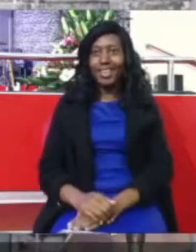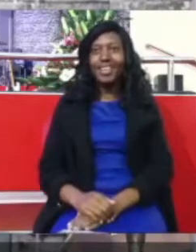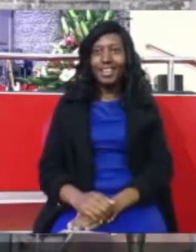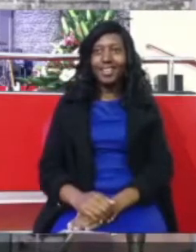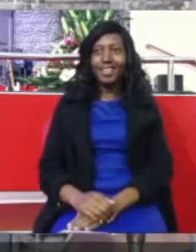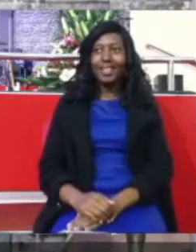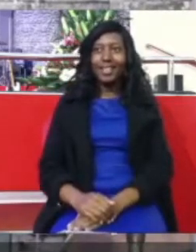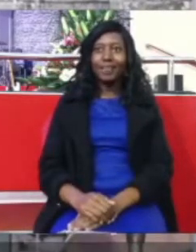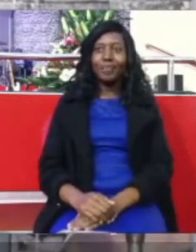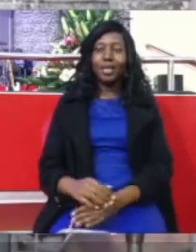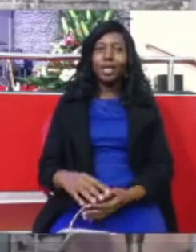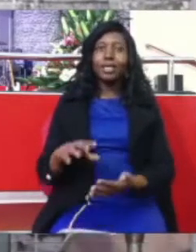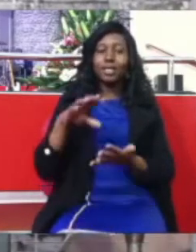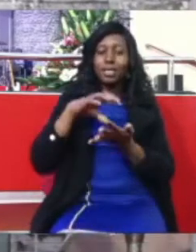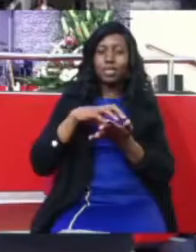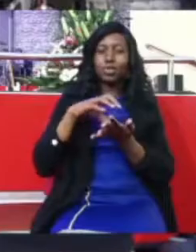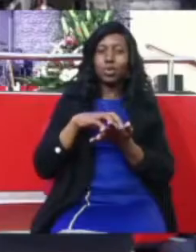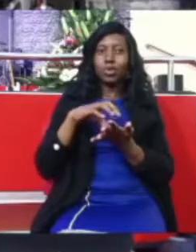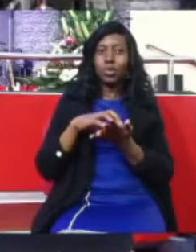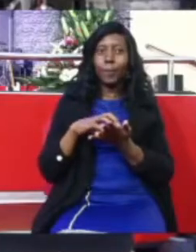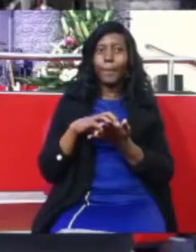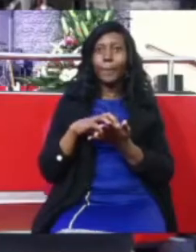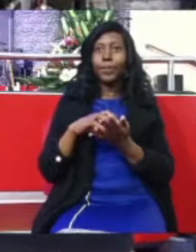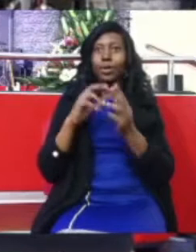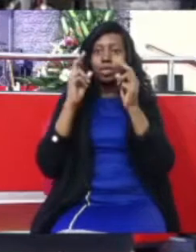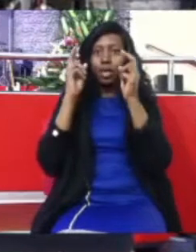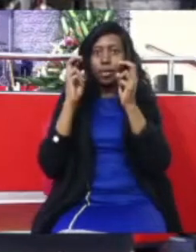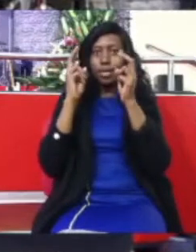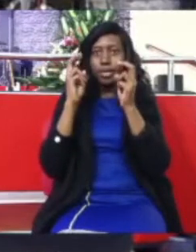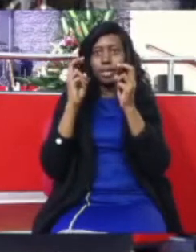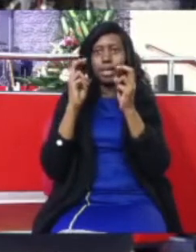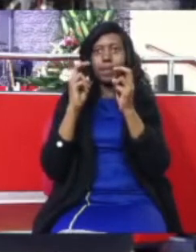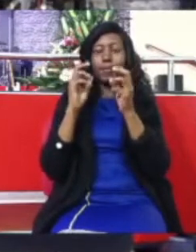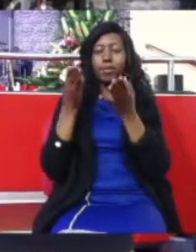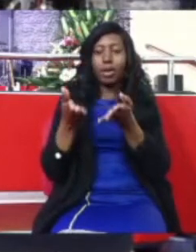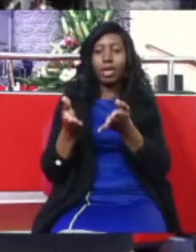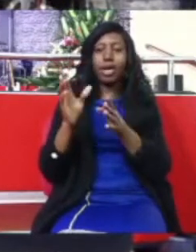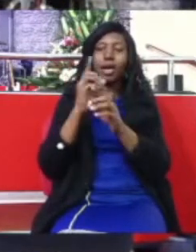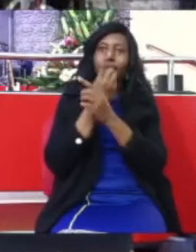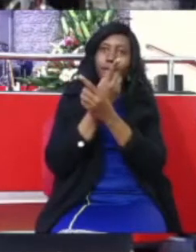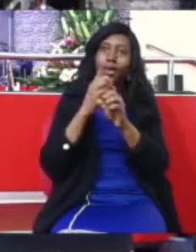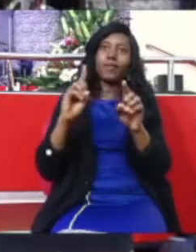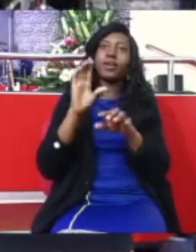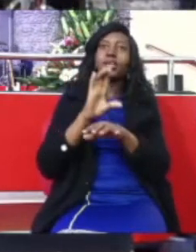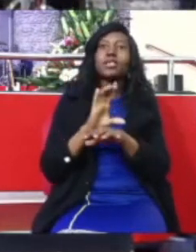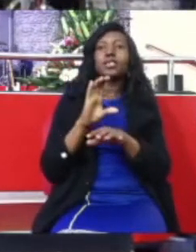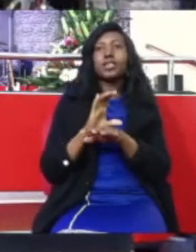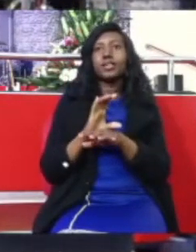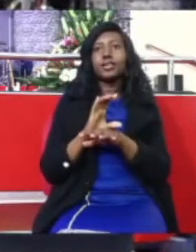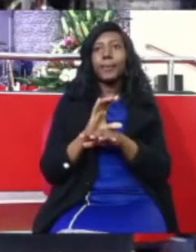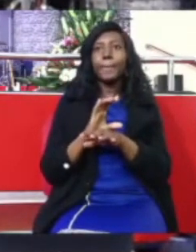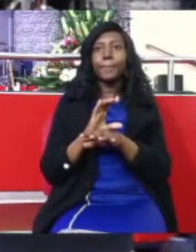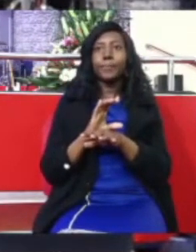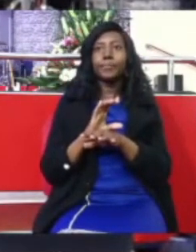This portion of scripture, which is our theme scripture in deliverance ministry this year, even as we rush towards getting the